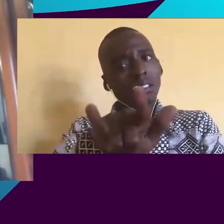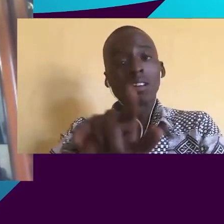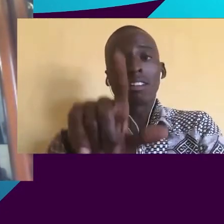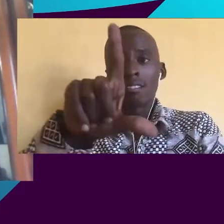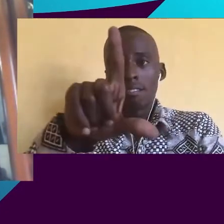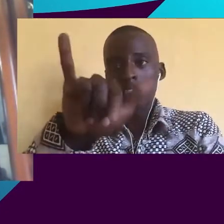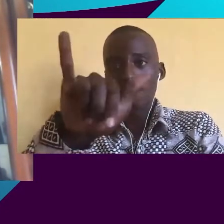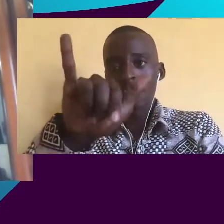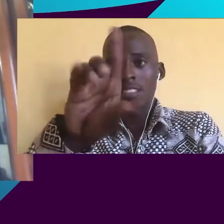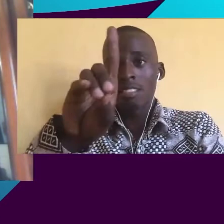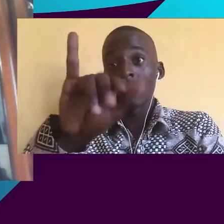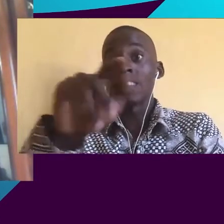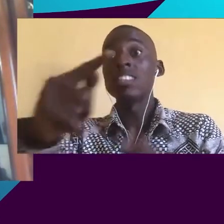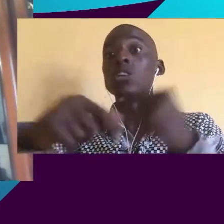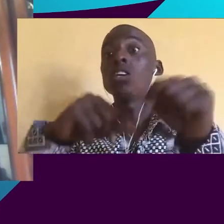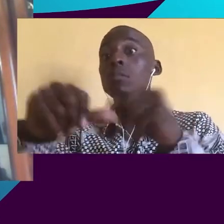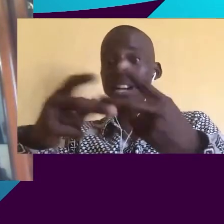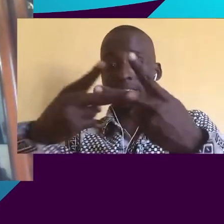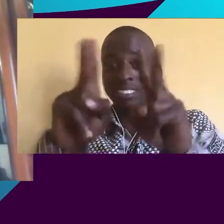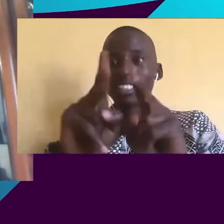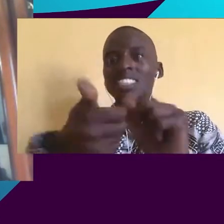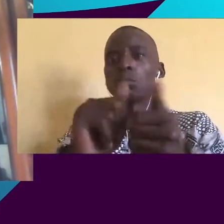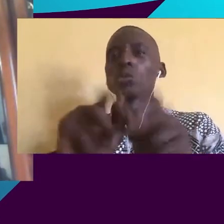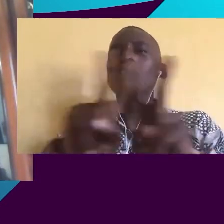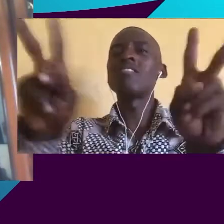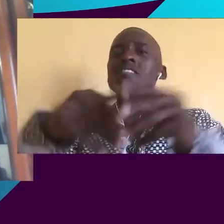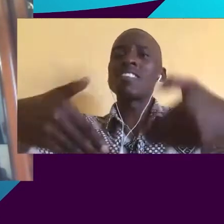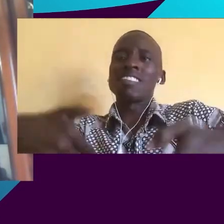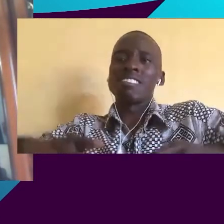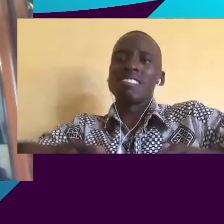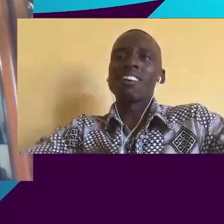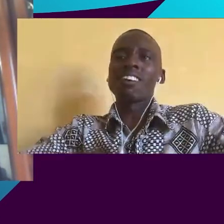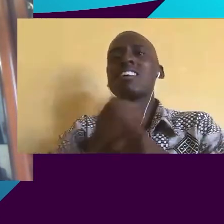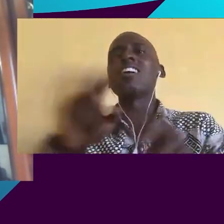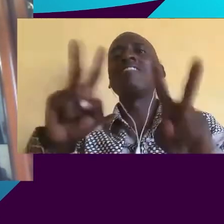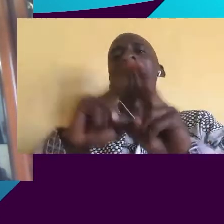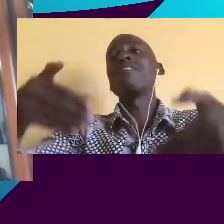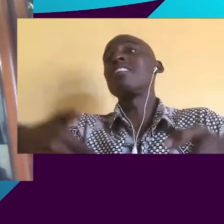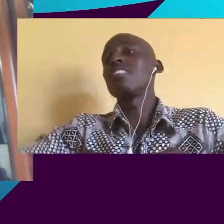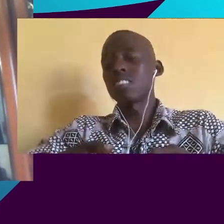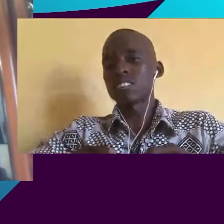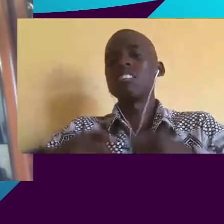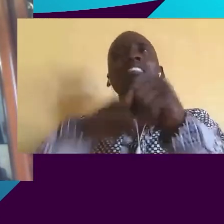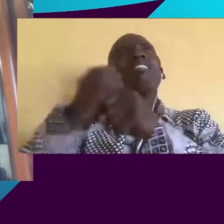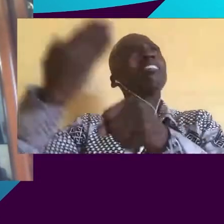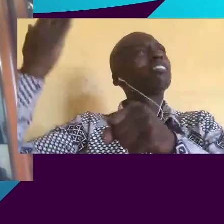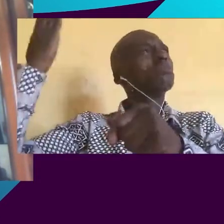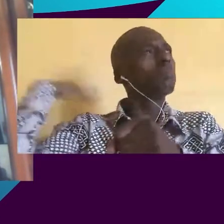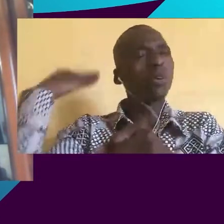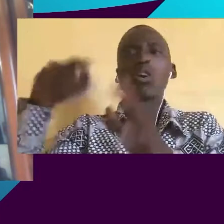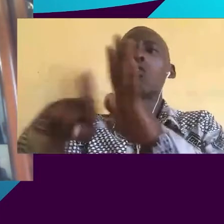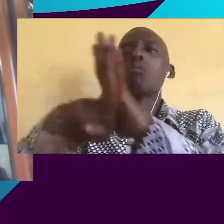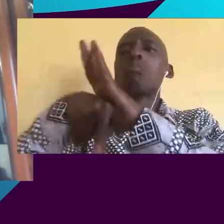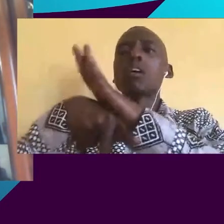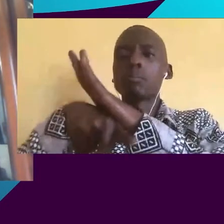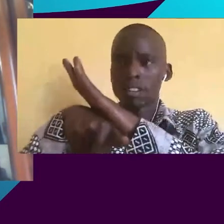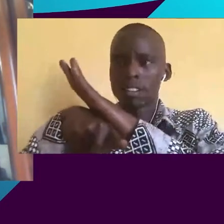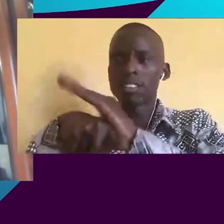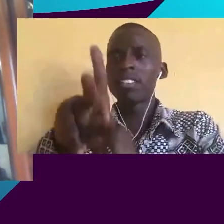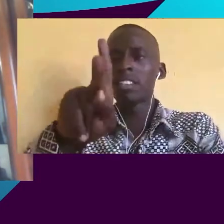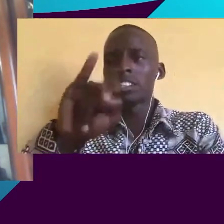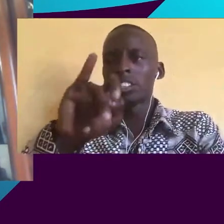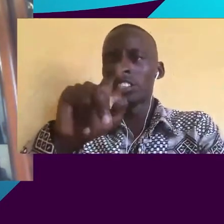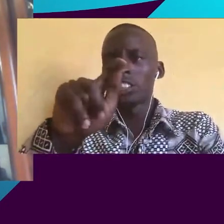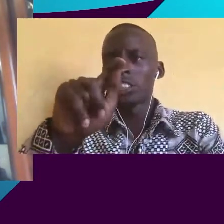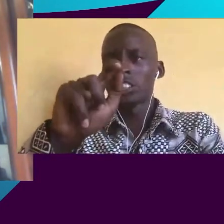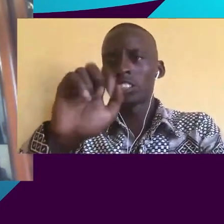started sports when I was very young, okay? Very young, way back when I was in primary, actually, Chitante. And I can tell